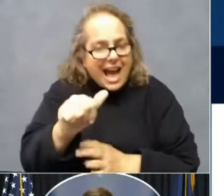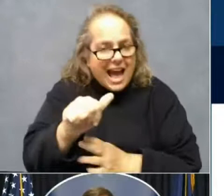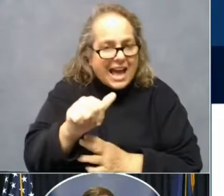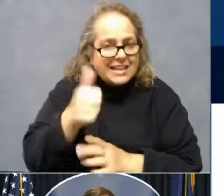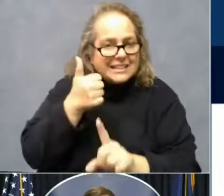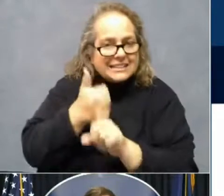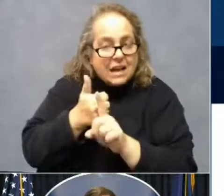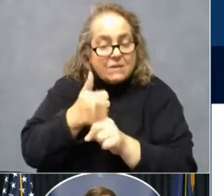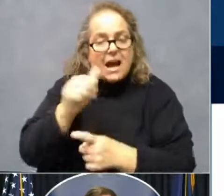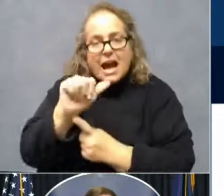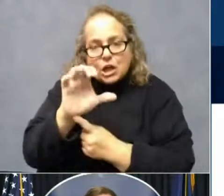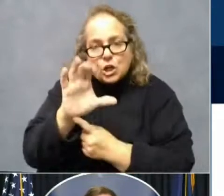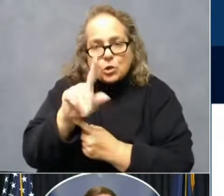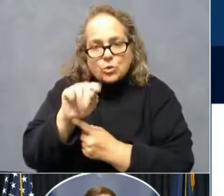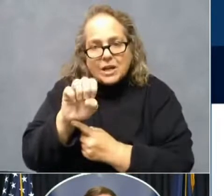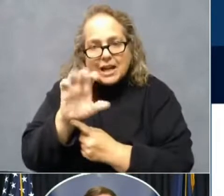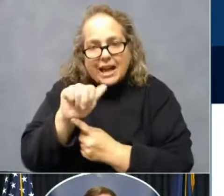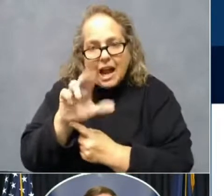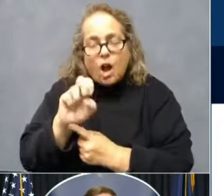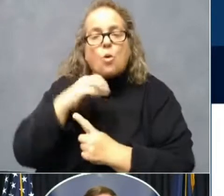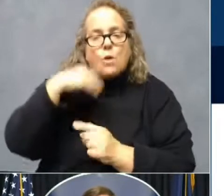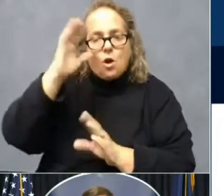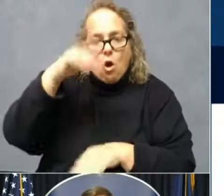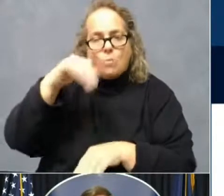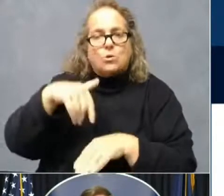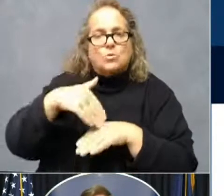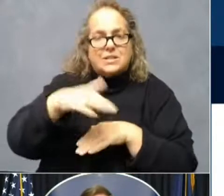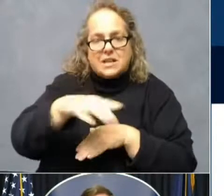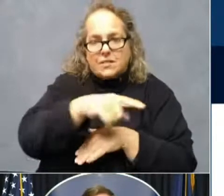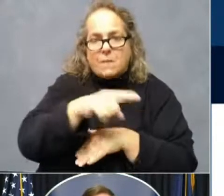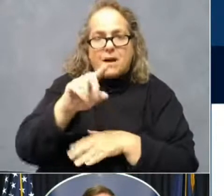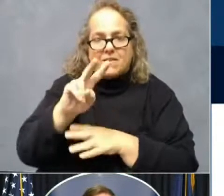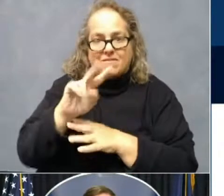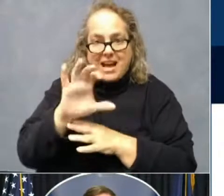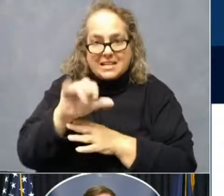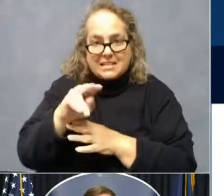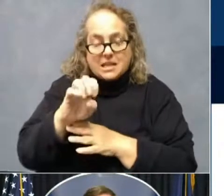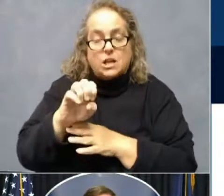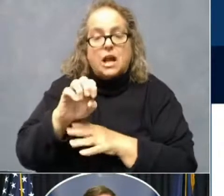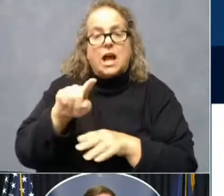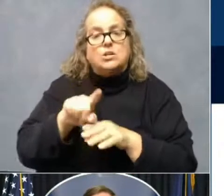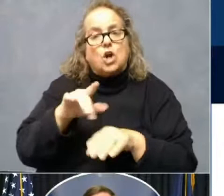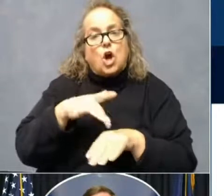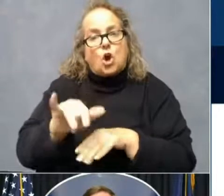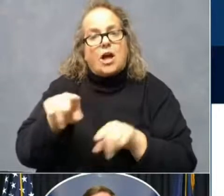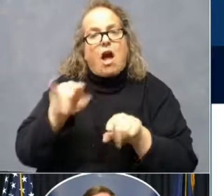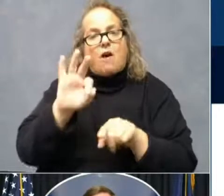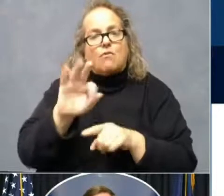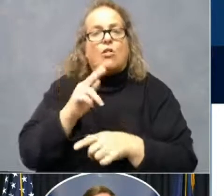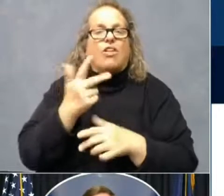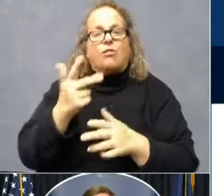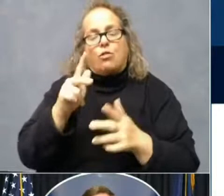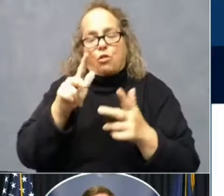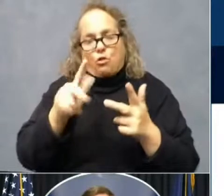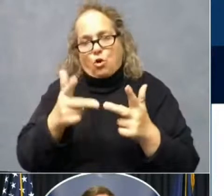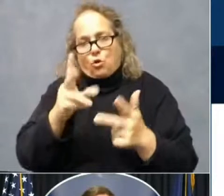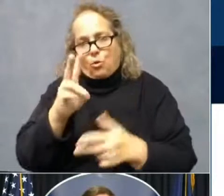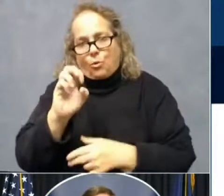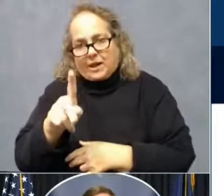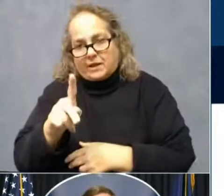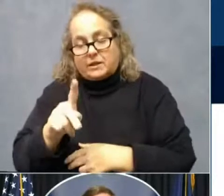to, hopefully as early as the third week, depending on the population that they are serving. But to you